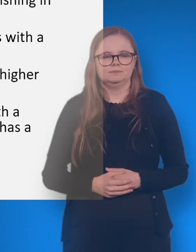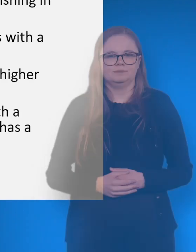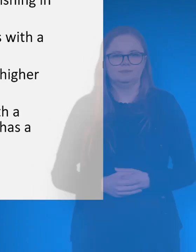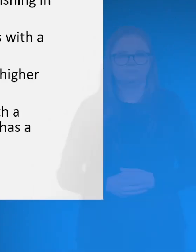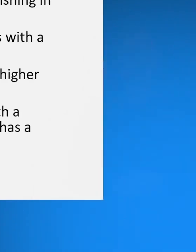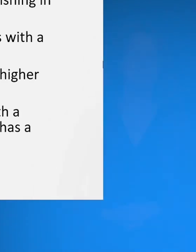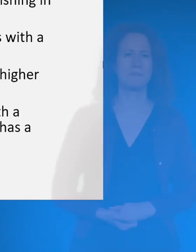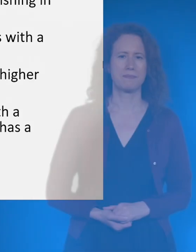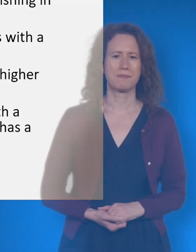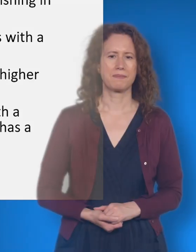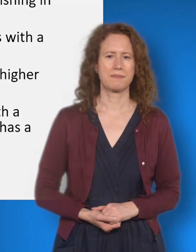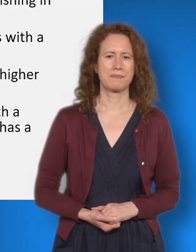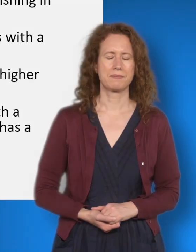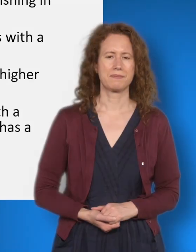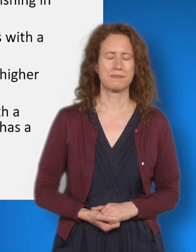So the